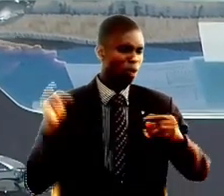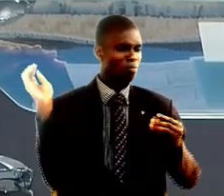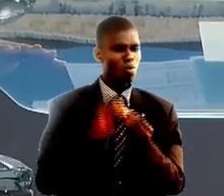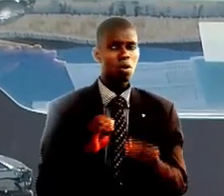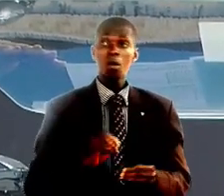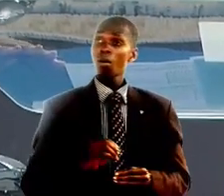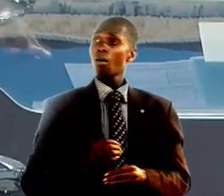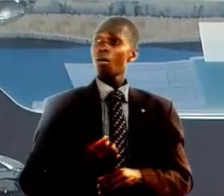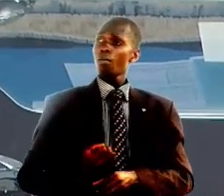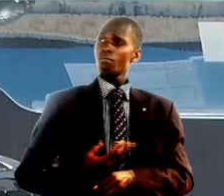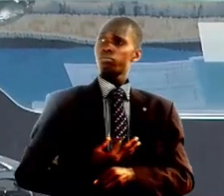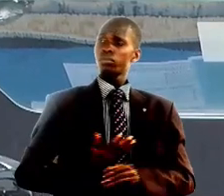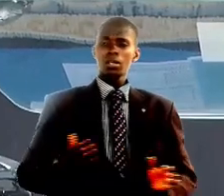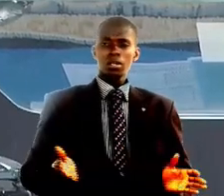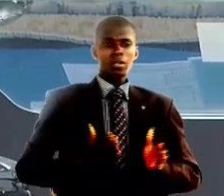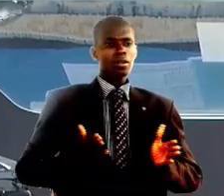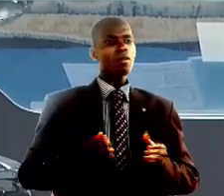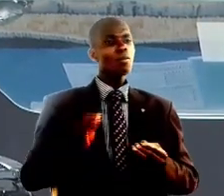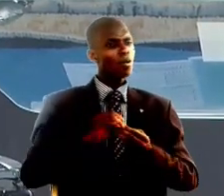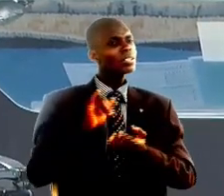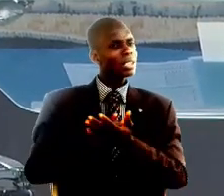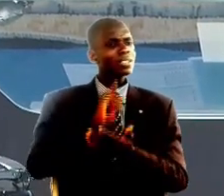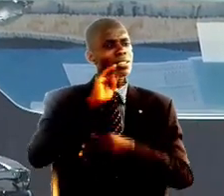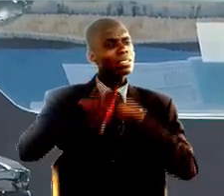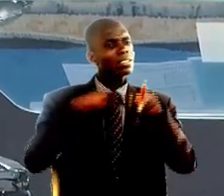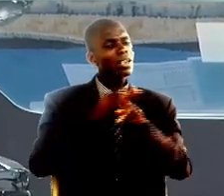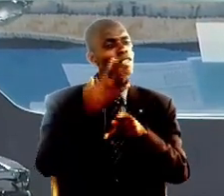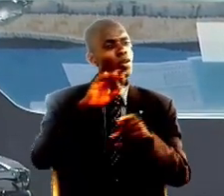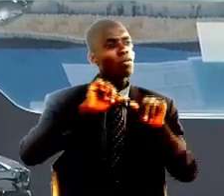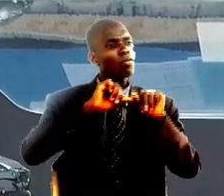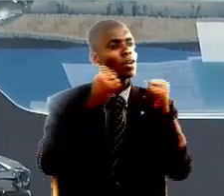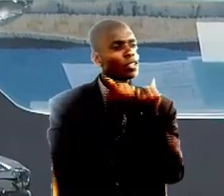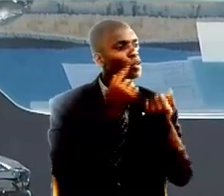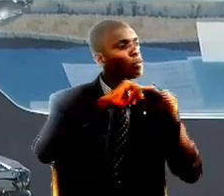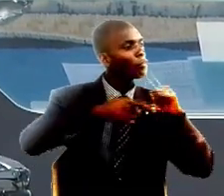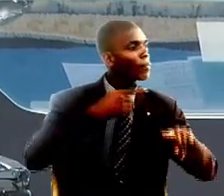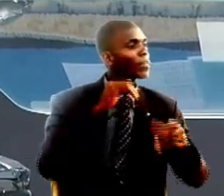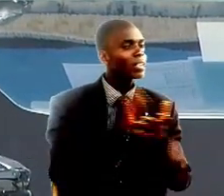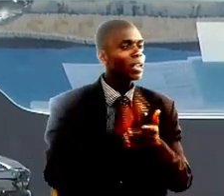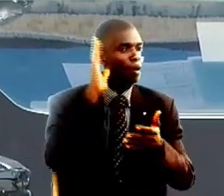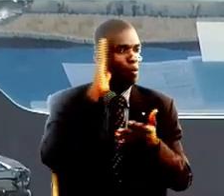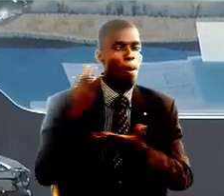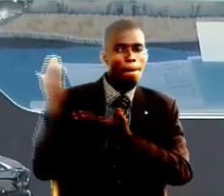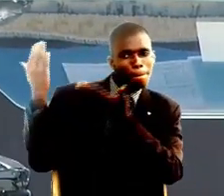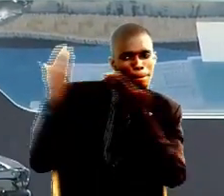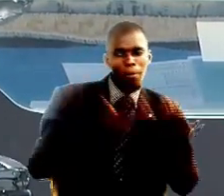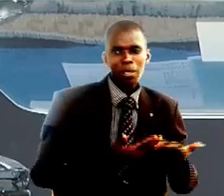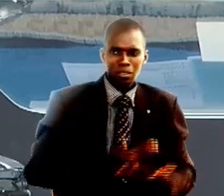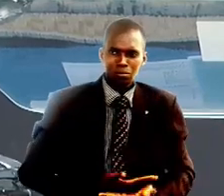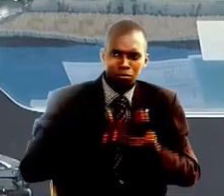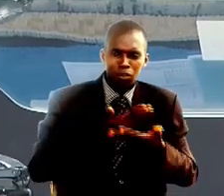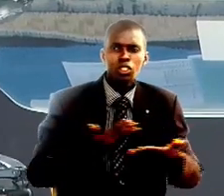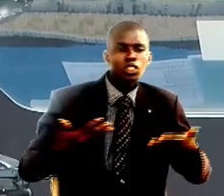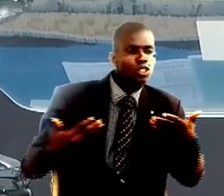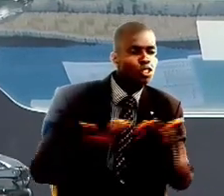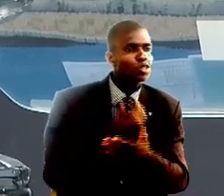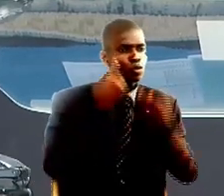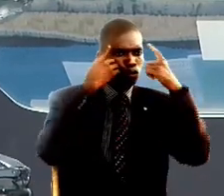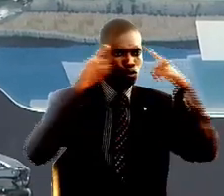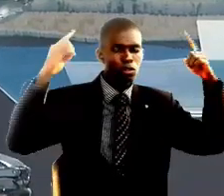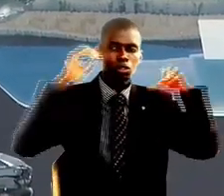can achieve more. That's the kind of associate that will birth new accomplishments in your